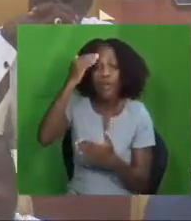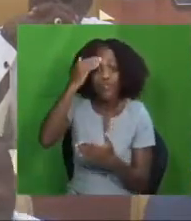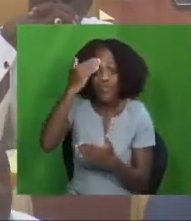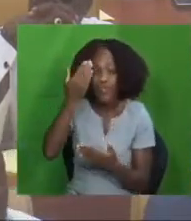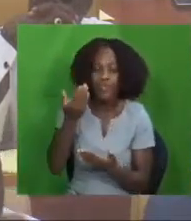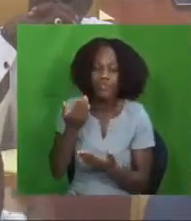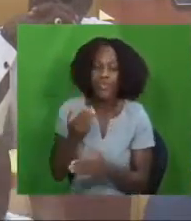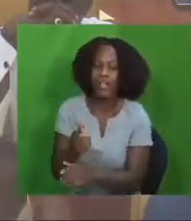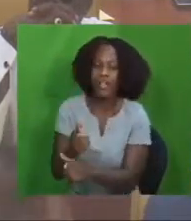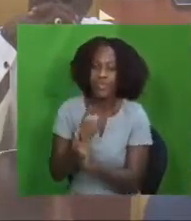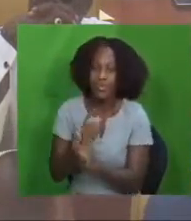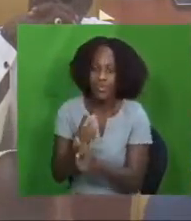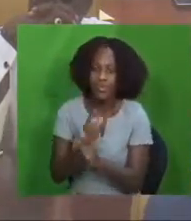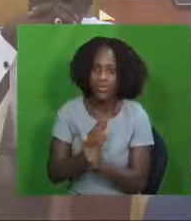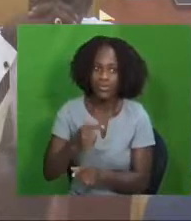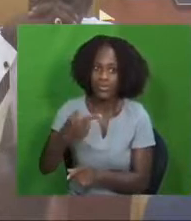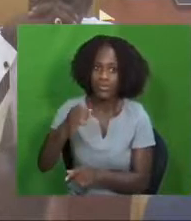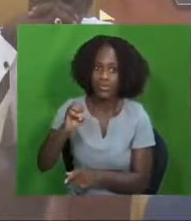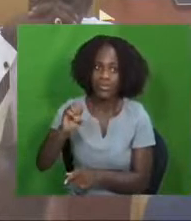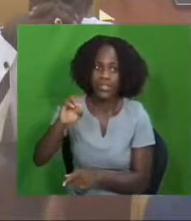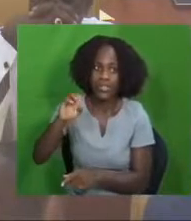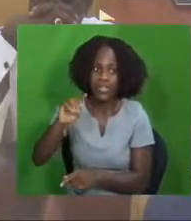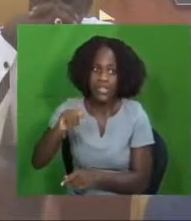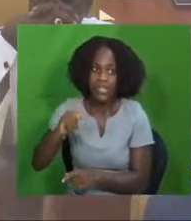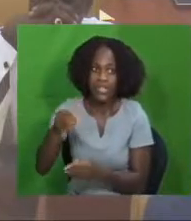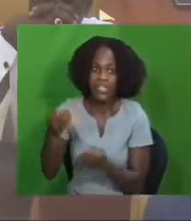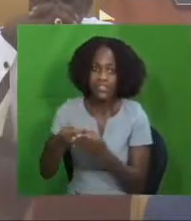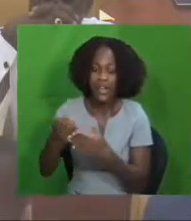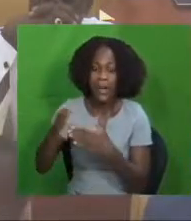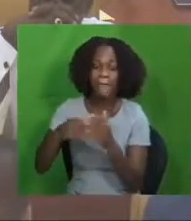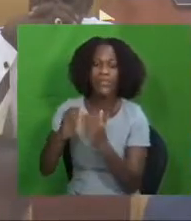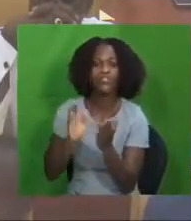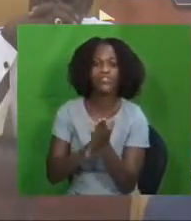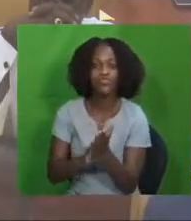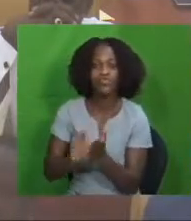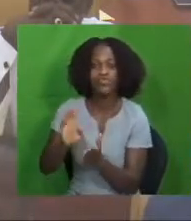collateralization. Get fund that was building schools, you have used it to go and collect money.